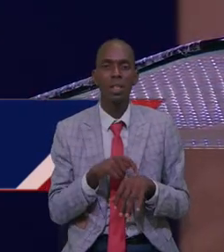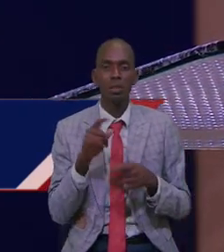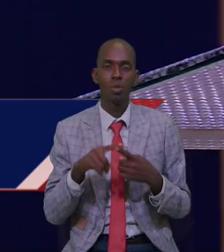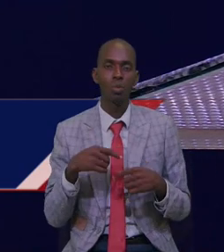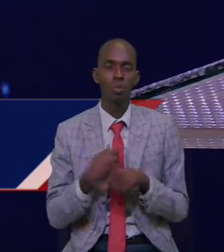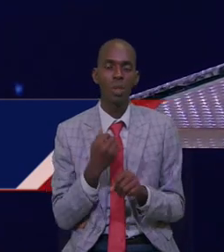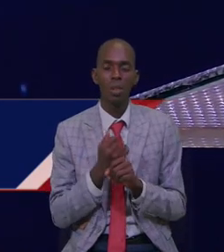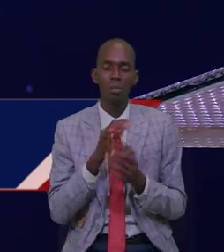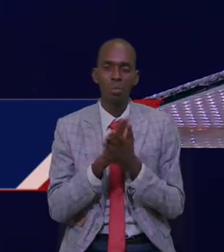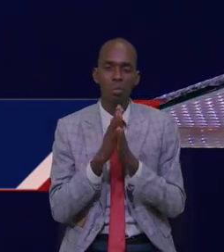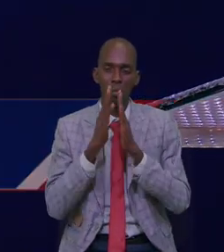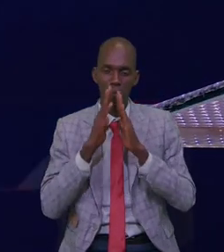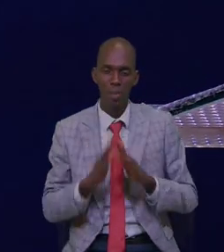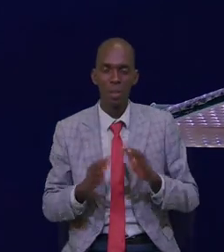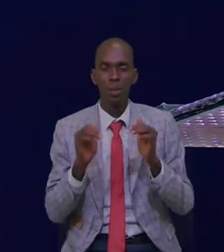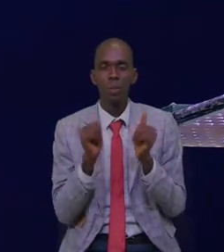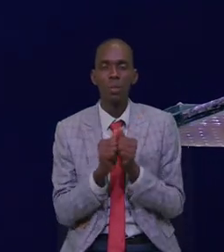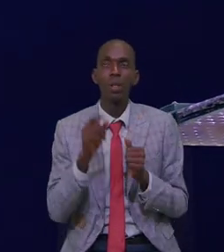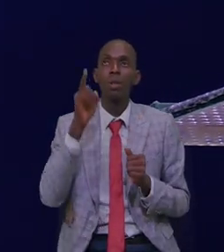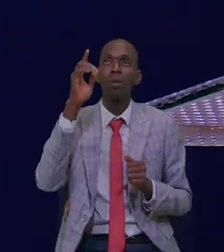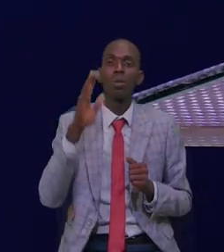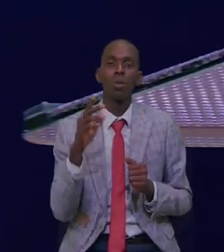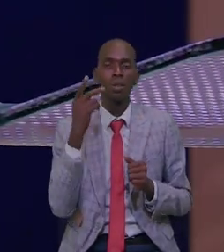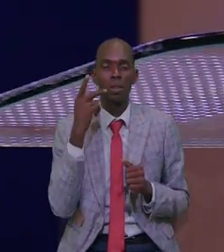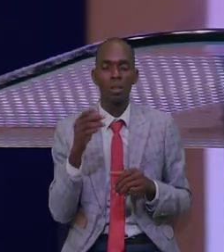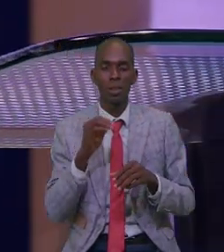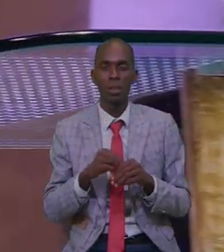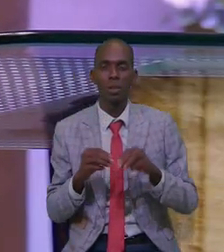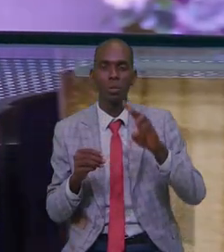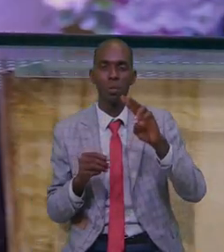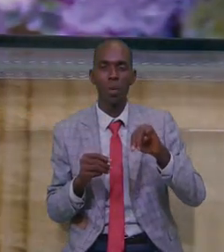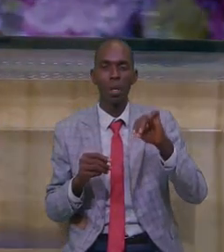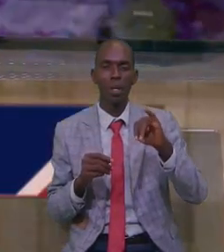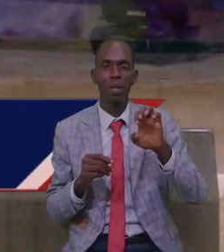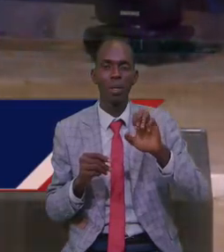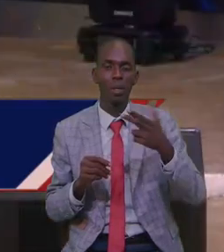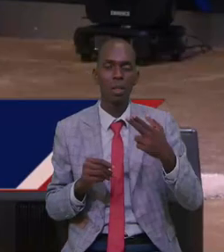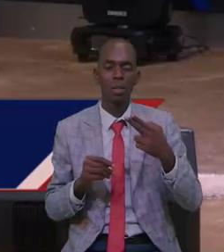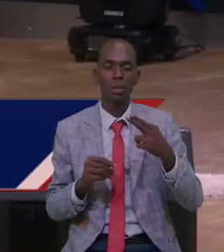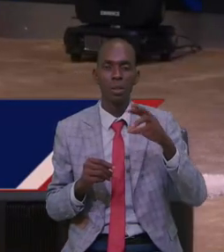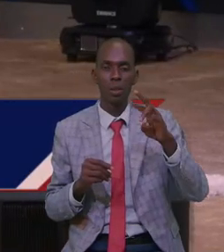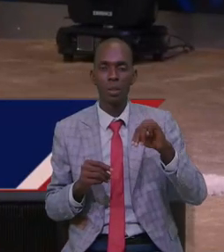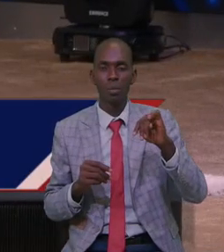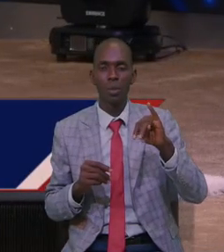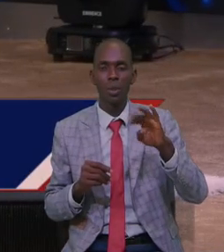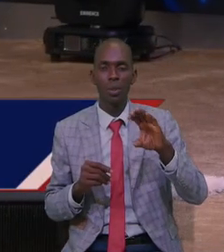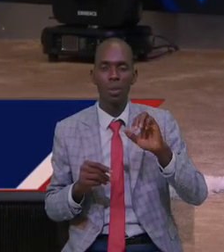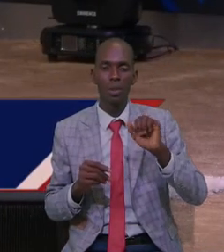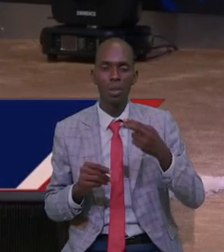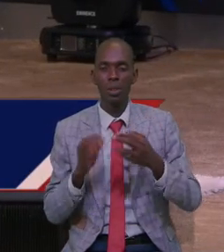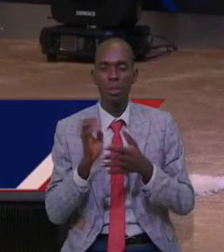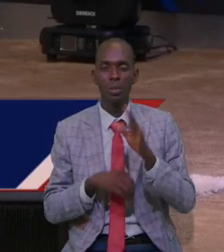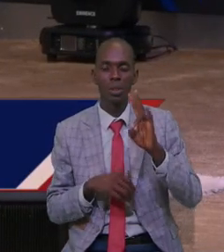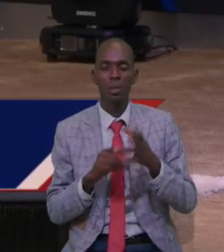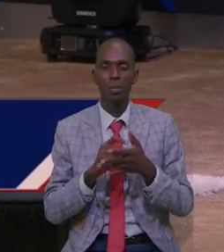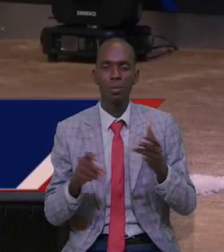God. Look at Micah chapter 7. I'm reading from verse 9. Micah chapter 7, verse 9. I will bear